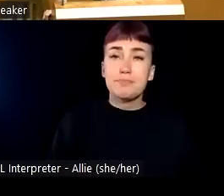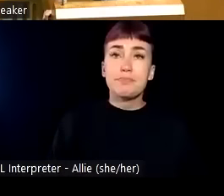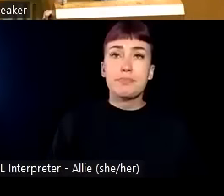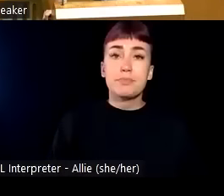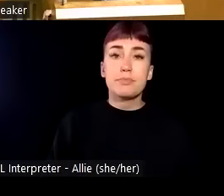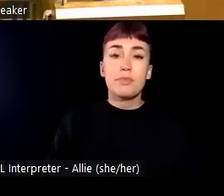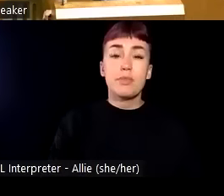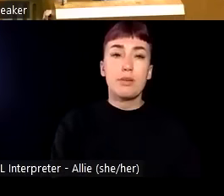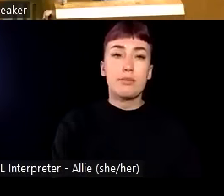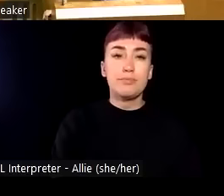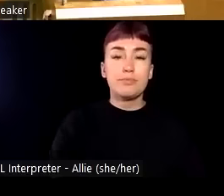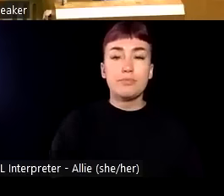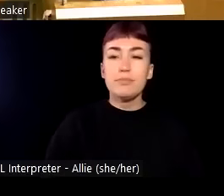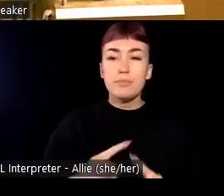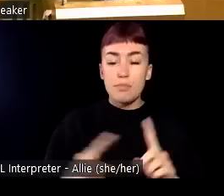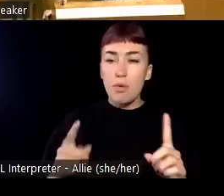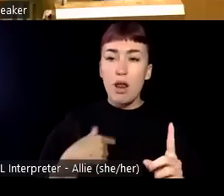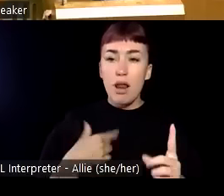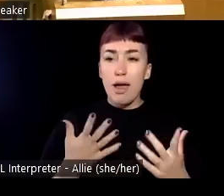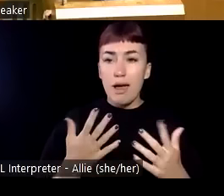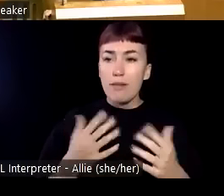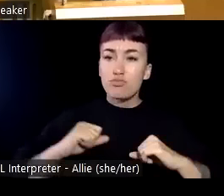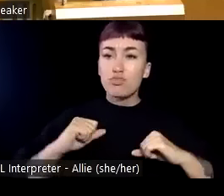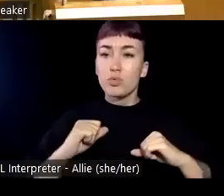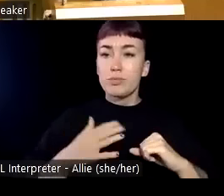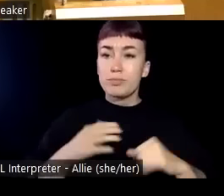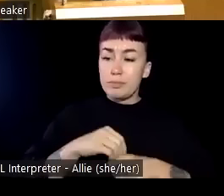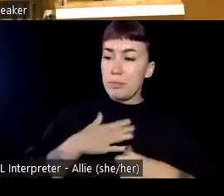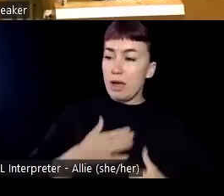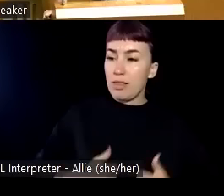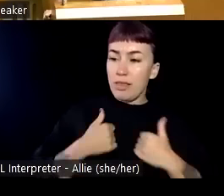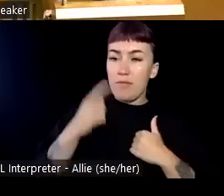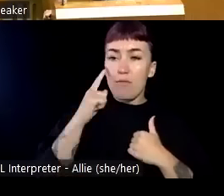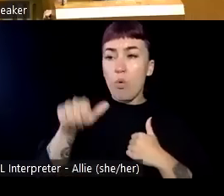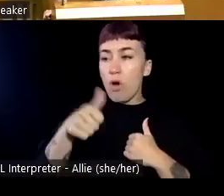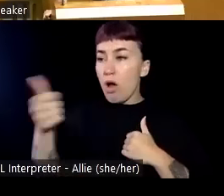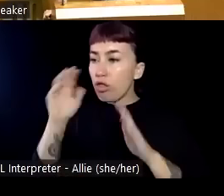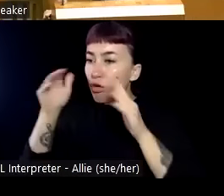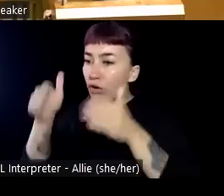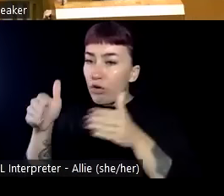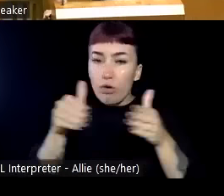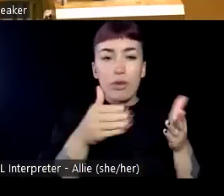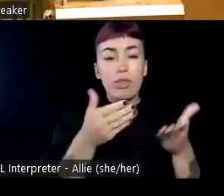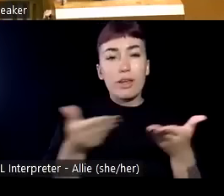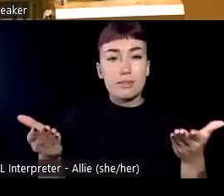But I've got plenty of room in my life for other things, which I continue to do.